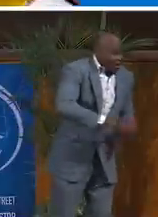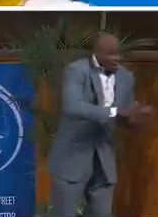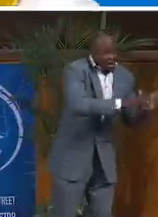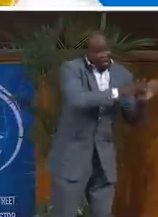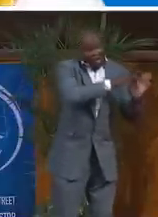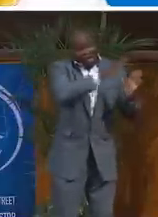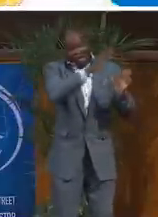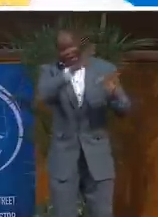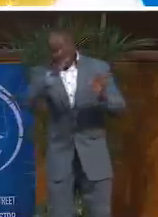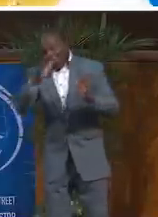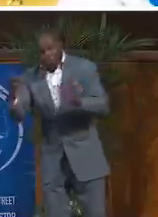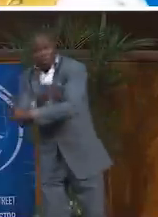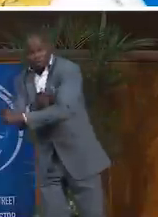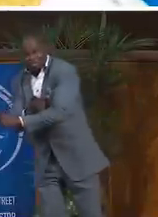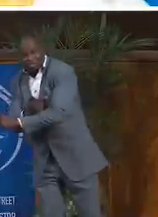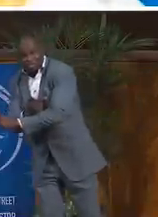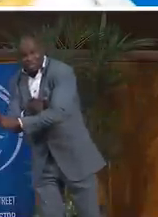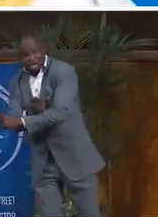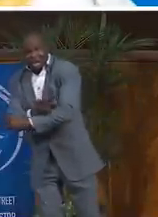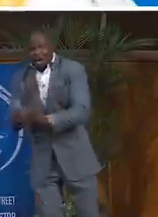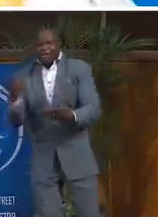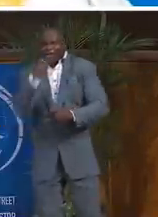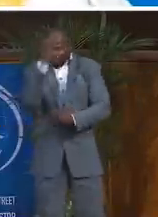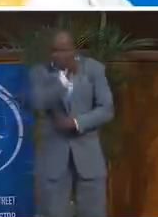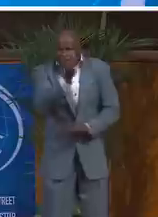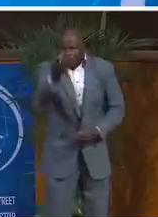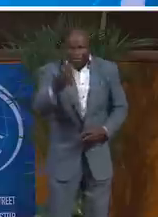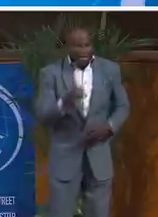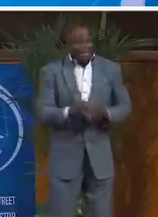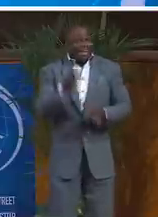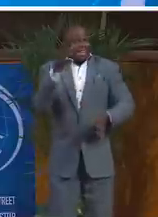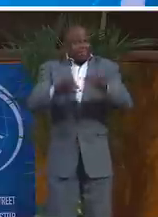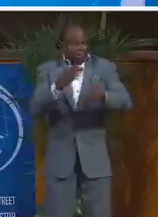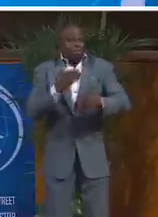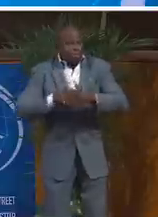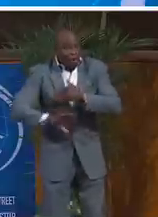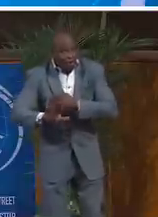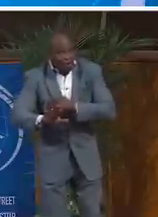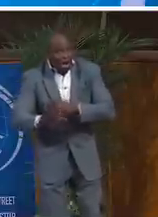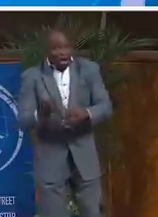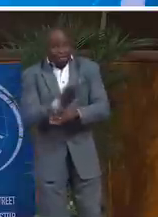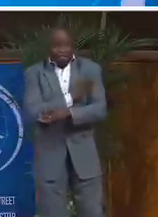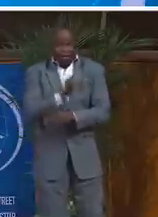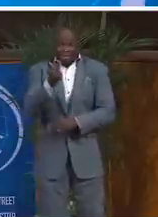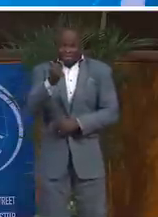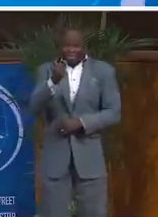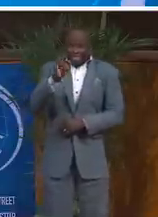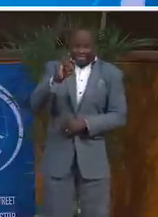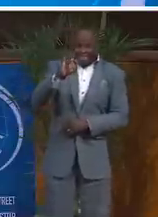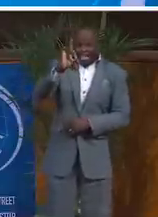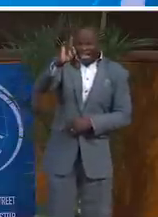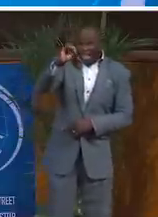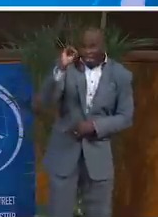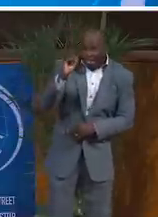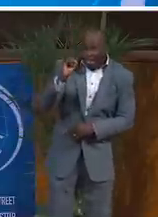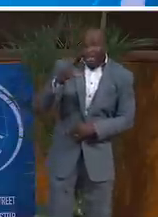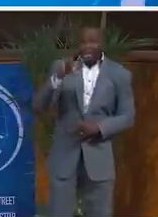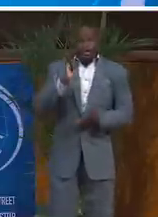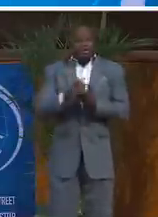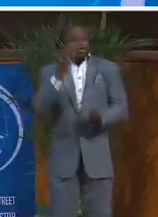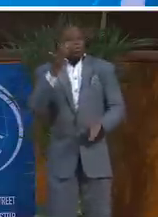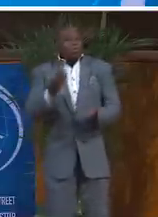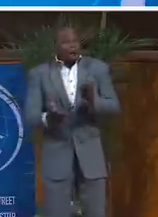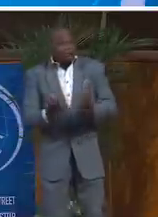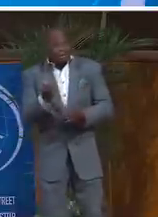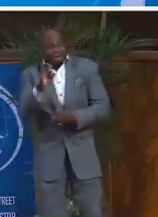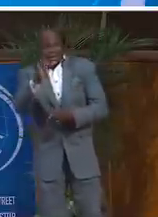worse. And beloved, I've come by to tell you that if you were born before 1980, that you probably